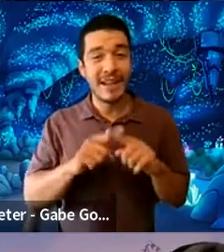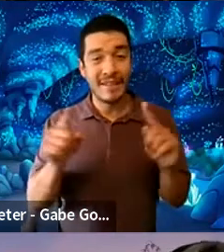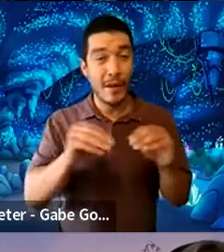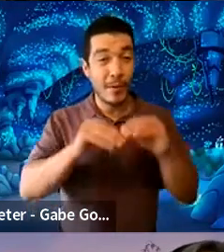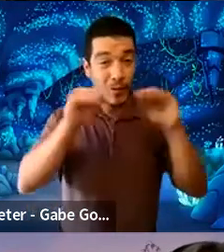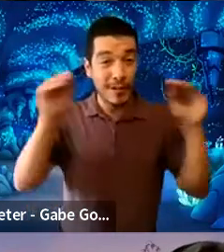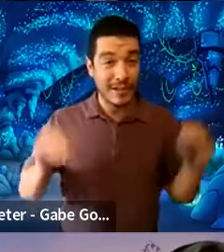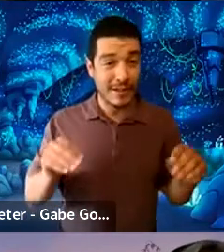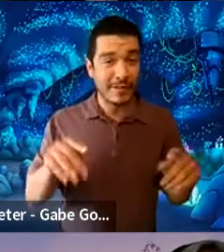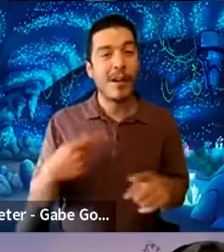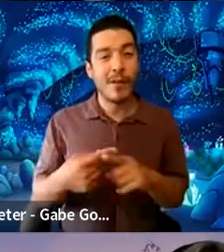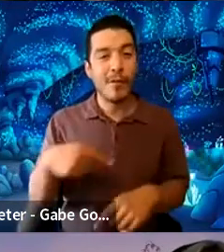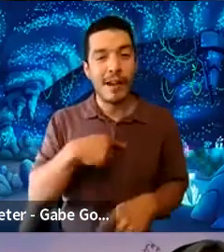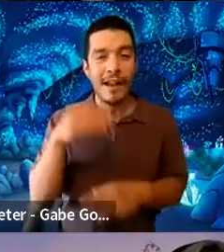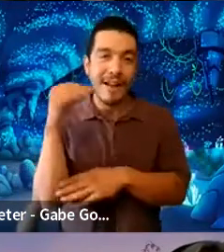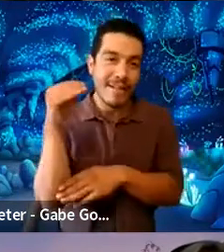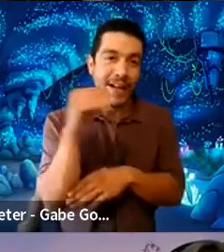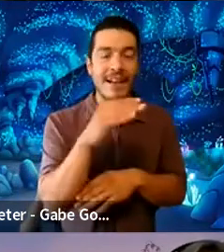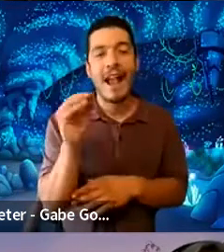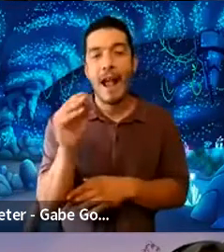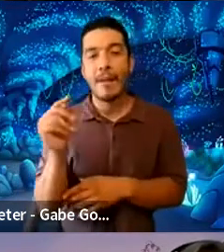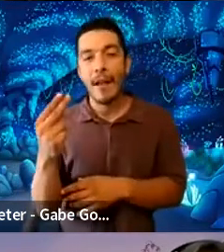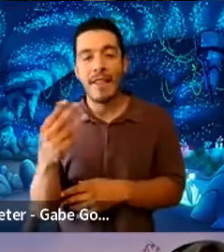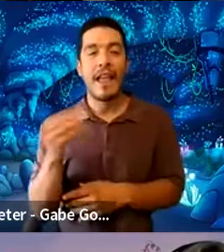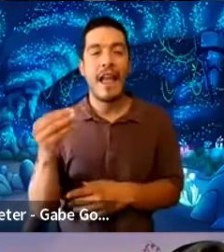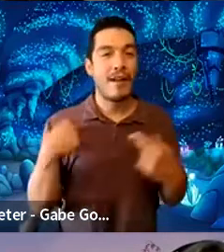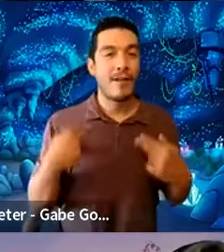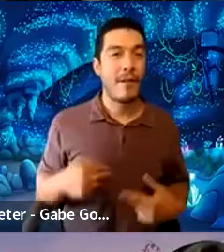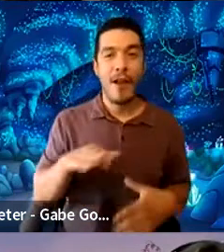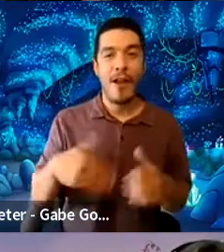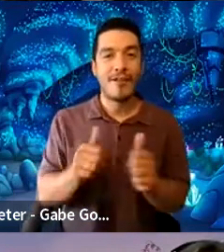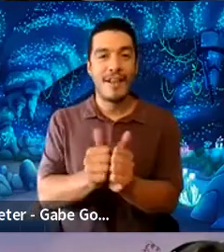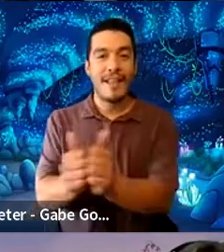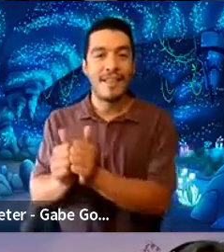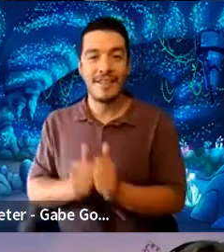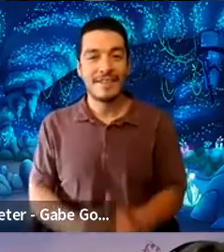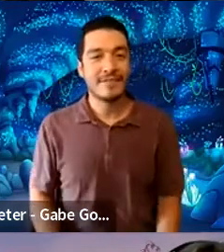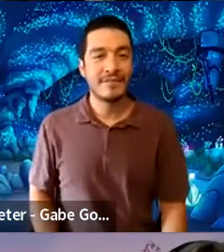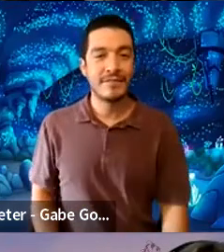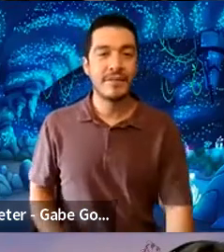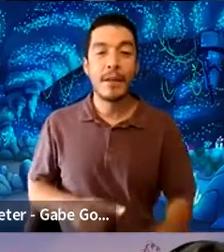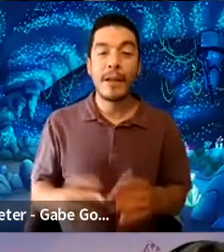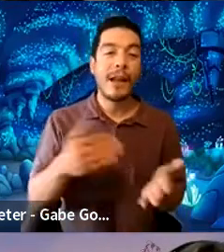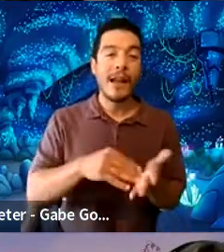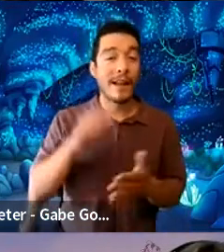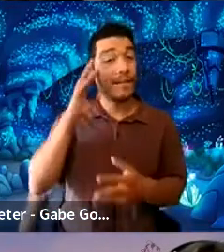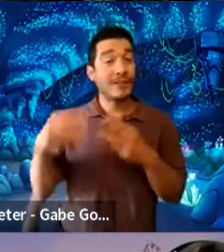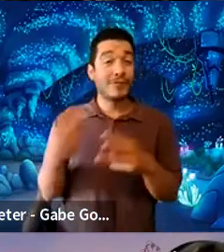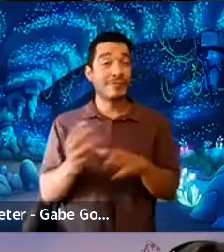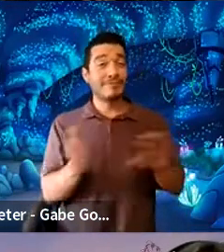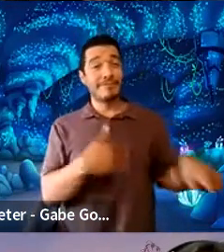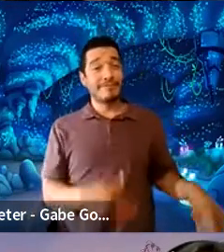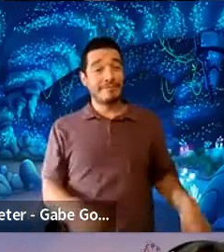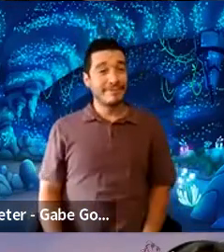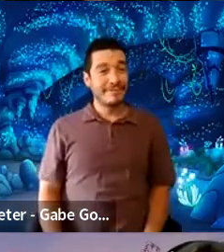museums when we have dinosaurs and woolly mammoths and humans all hanging out together. I was like, but again, fantasy world, you know? It's